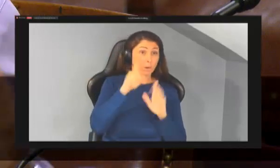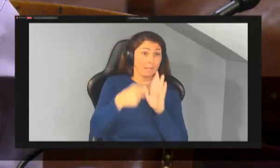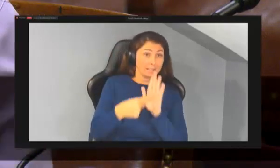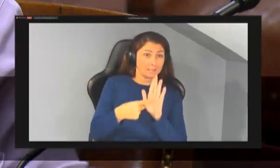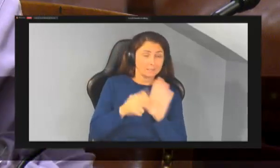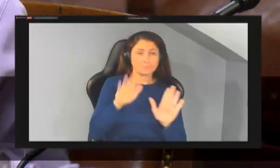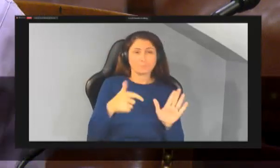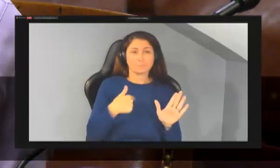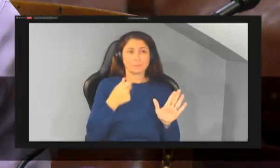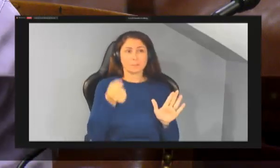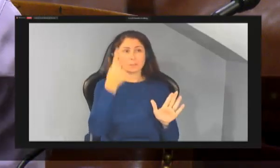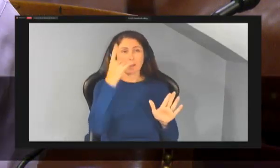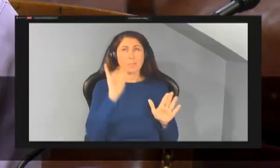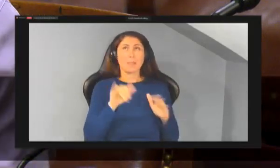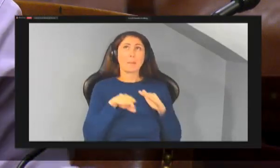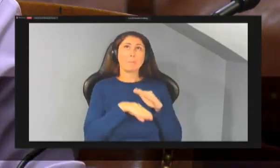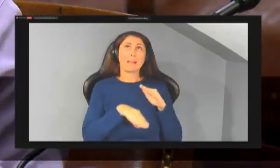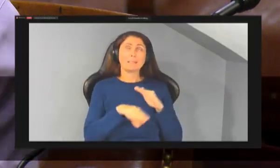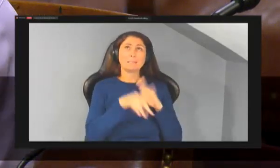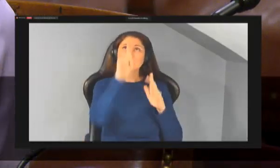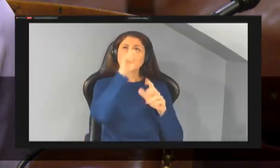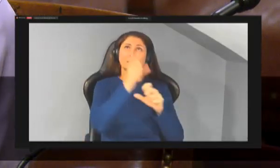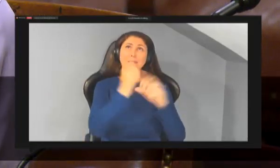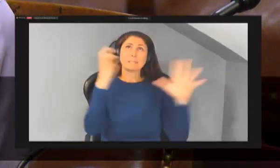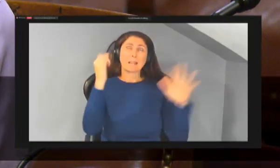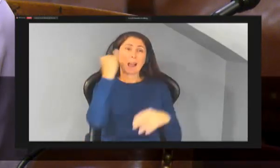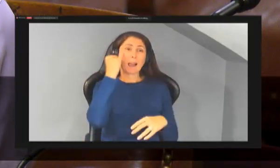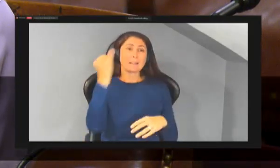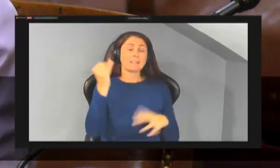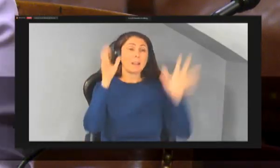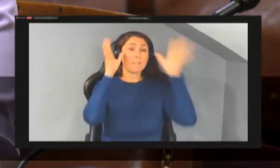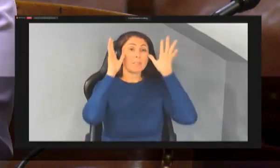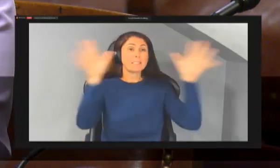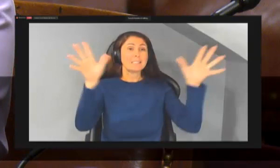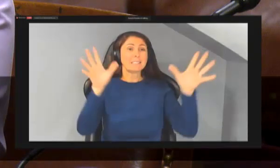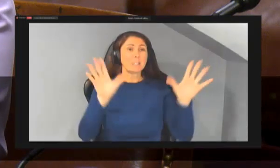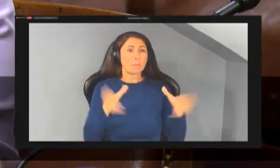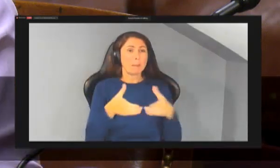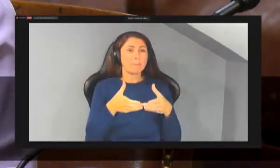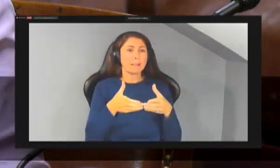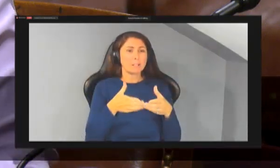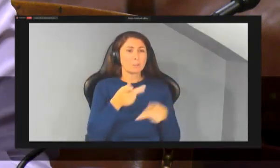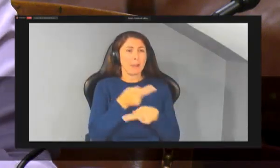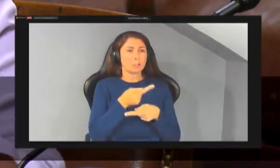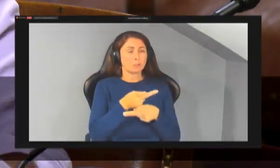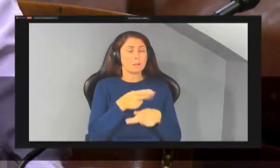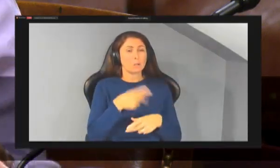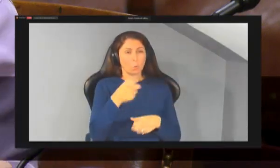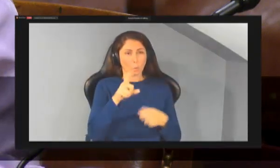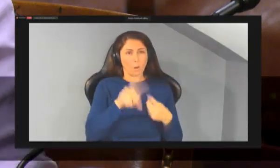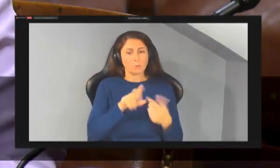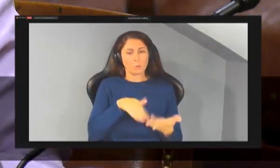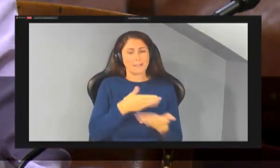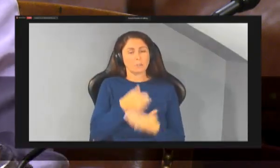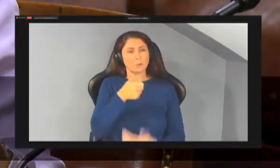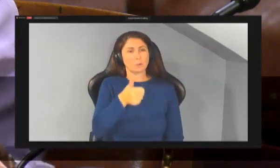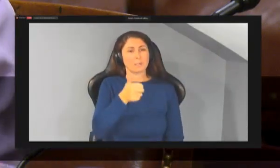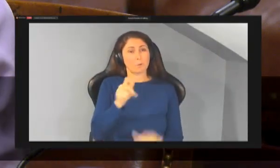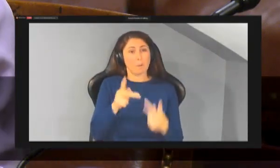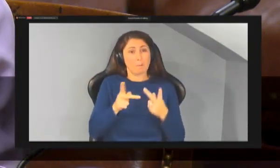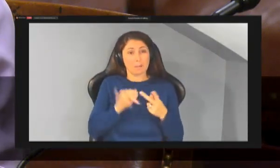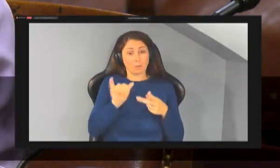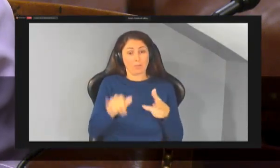about the basic idea of deer population management is that you want to get yourself to a place where the population is